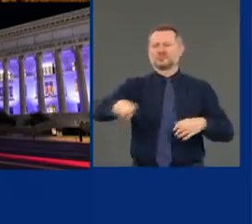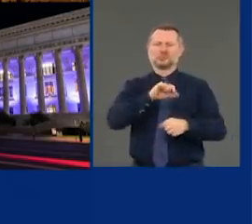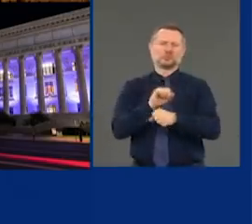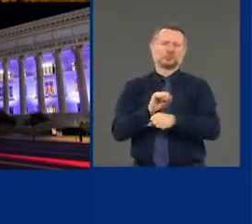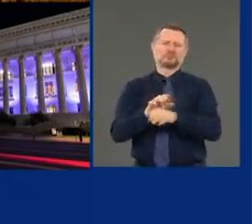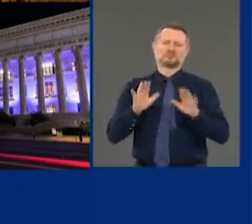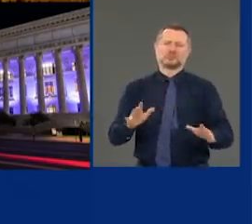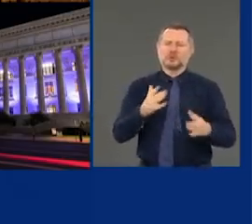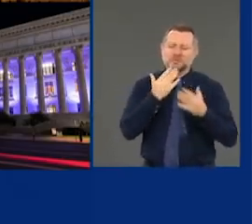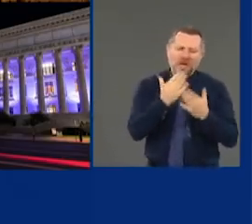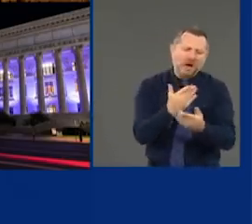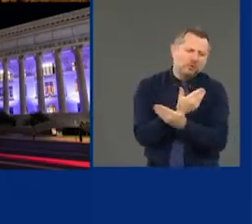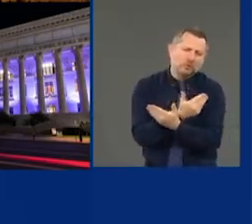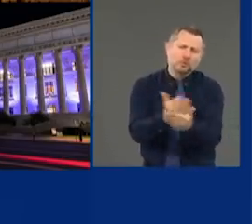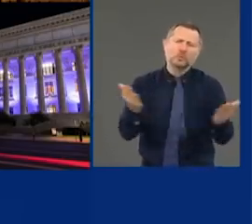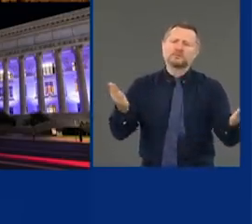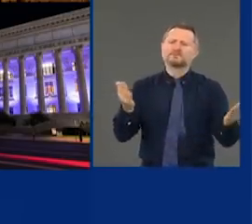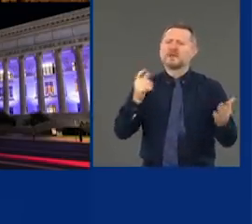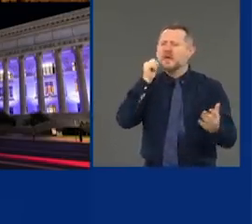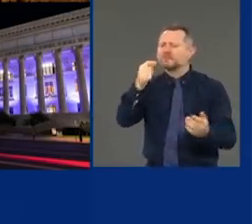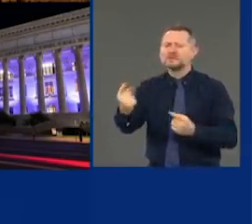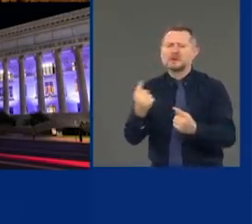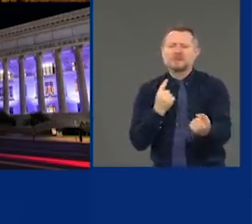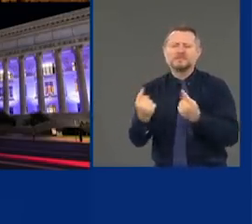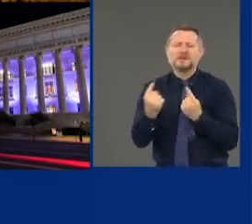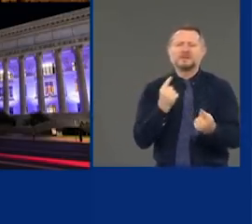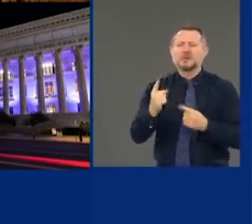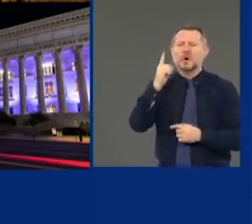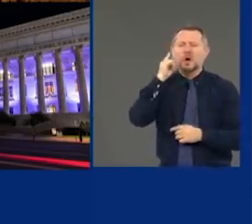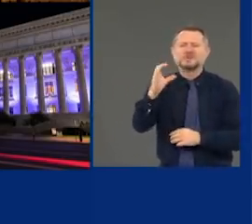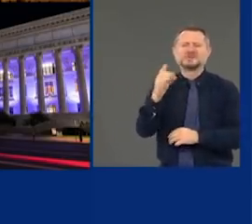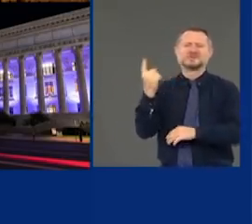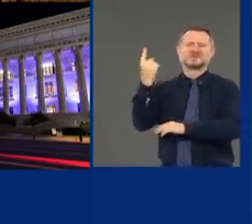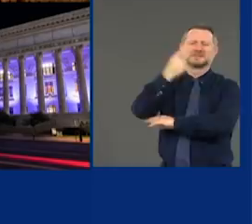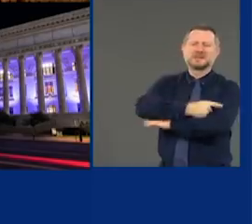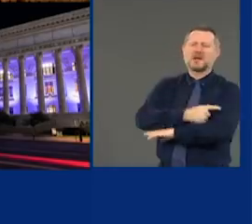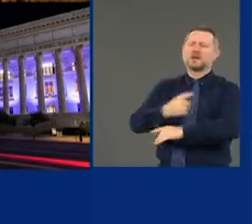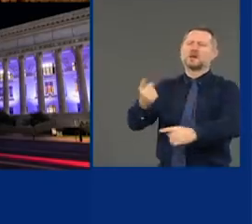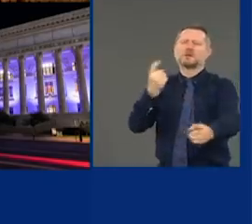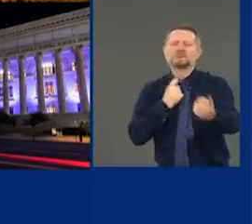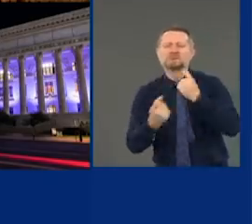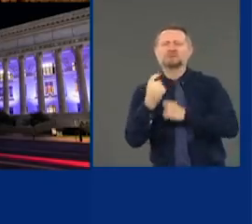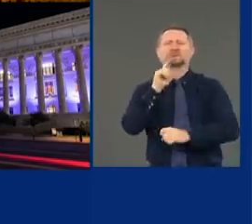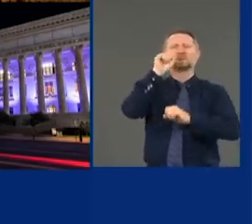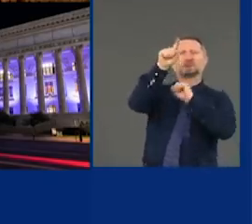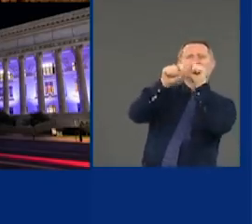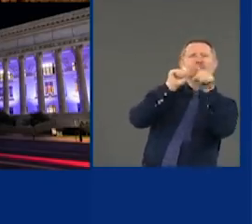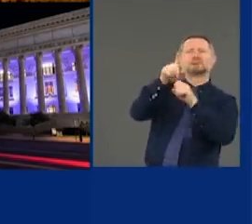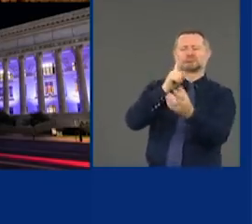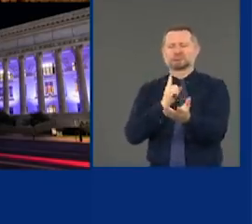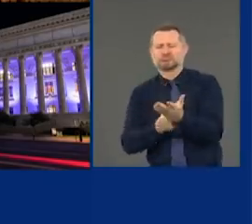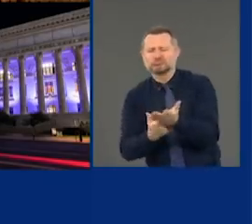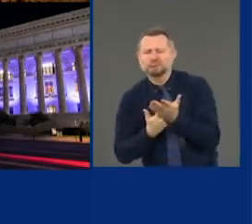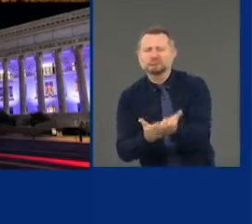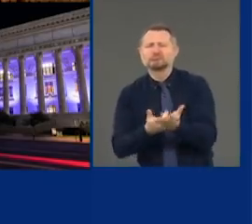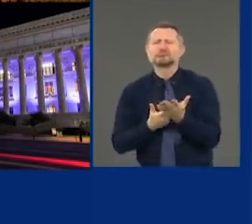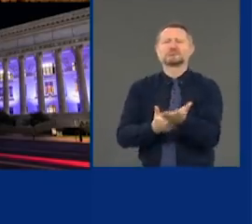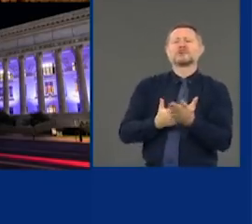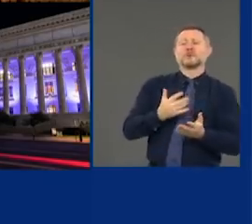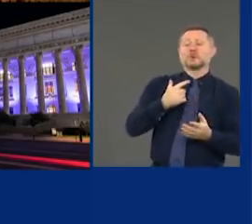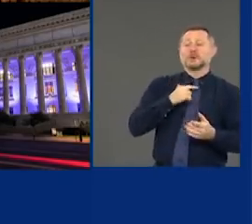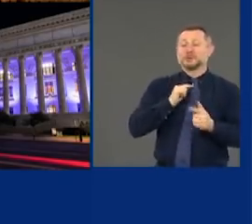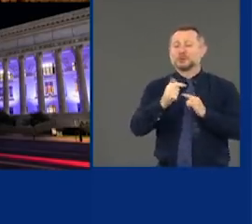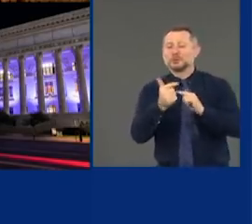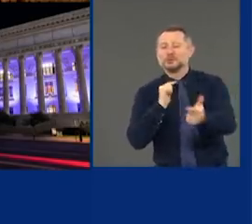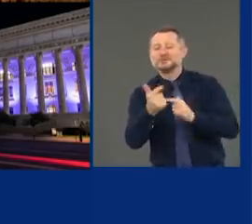for talking to me every day for 100 days. The joy of our interaction and our